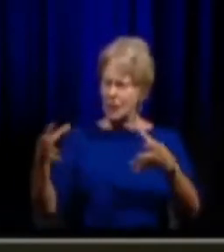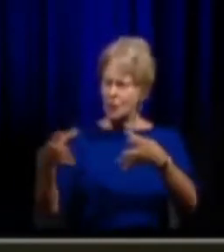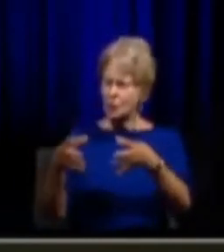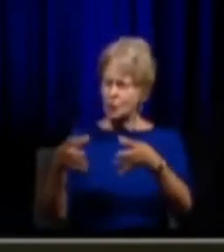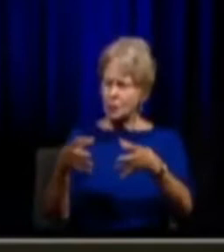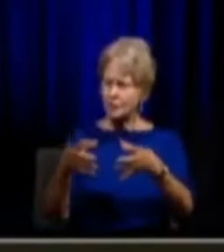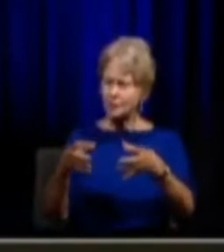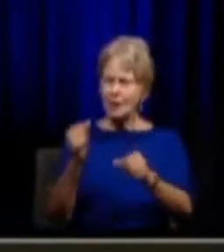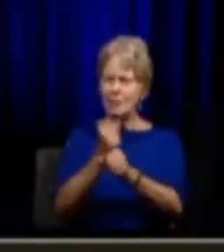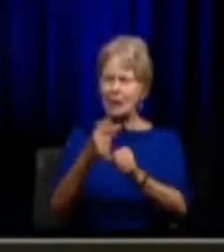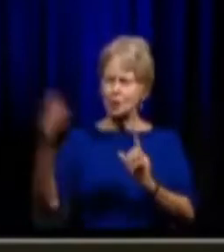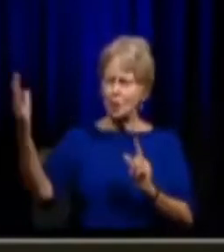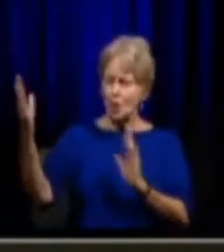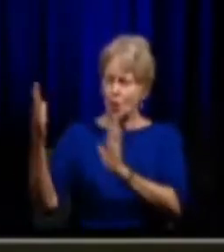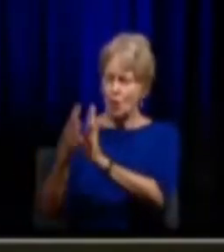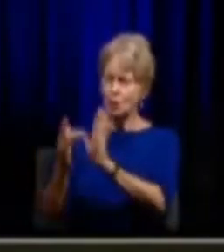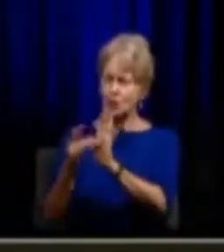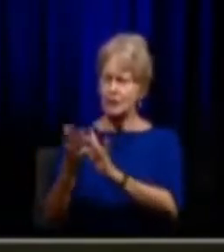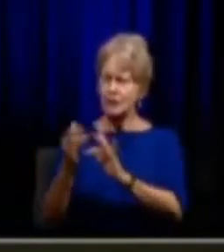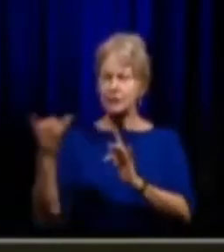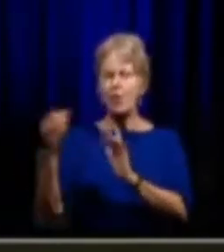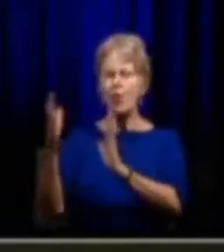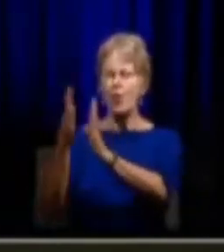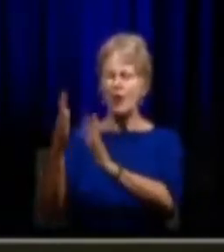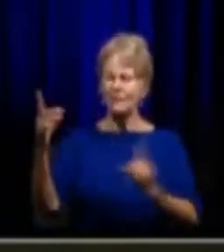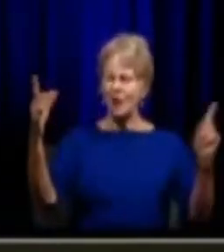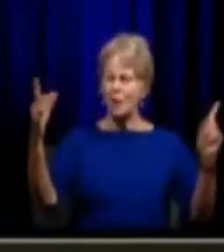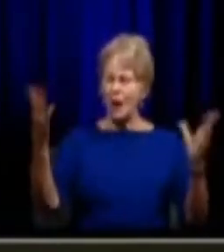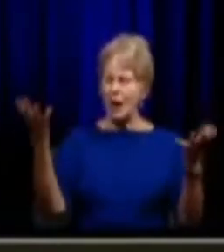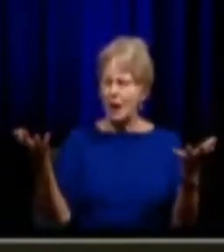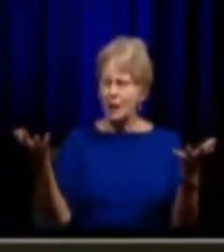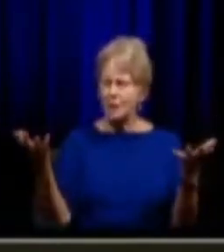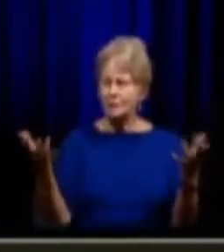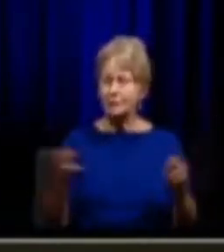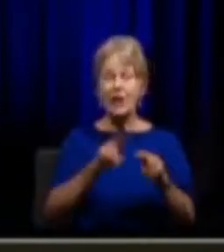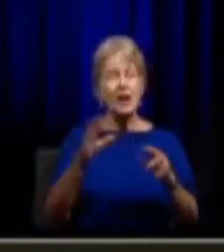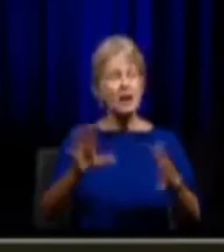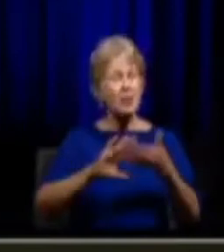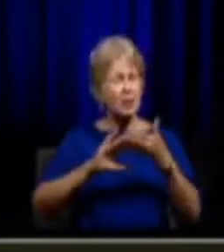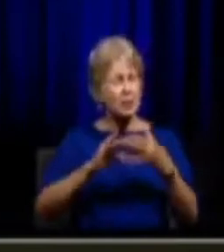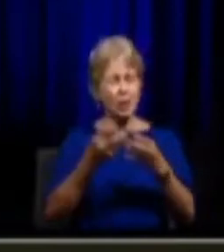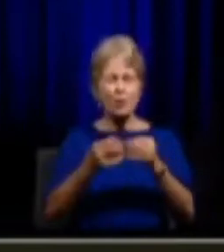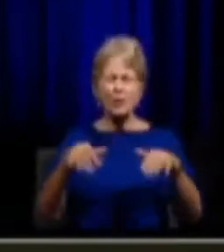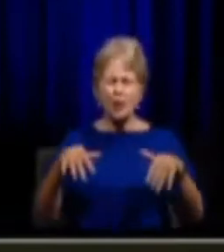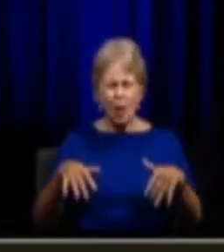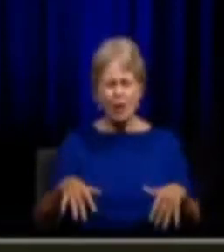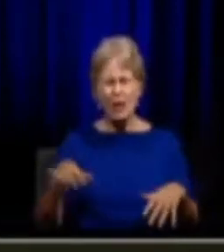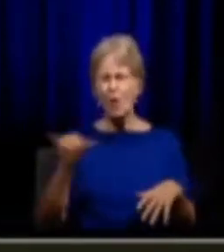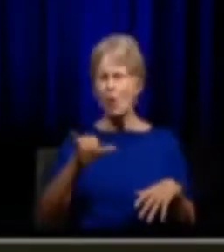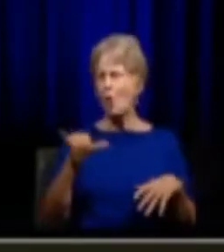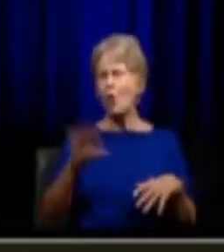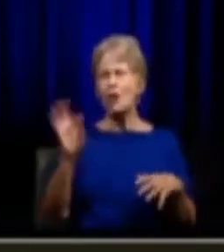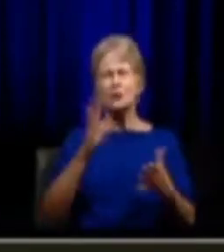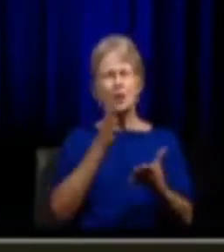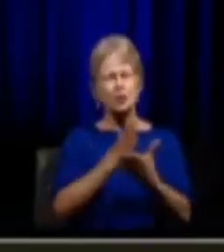from him? And if this is a hard question, if you struggle to answer that, if you're struggling with loneliness, or if you're uncertain of some of